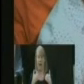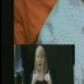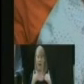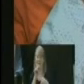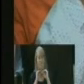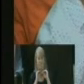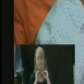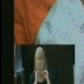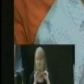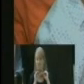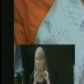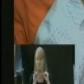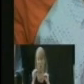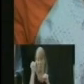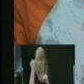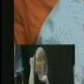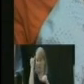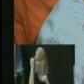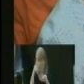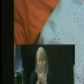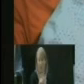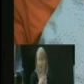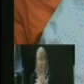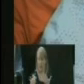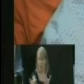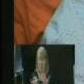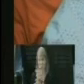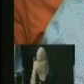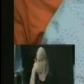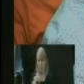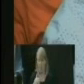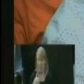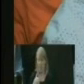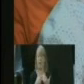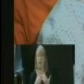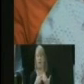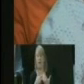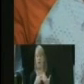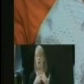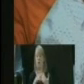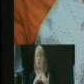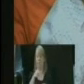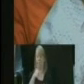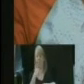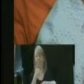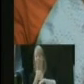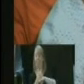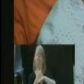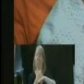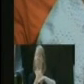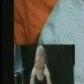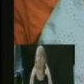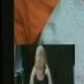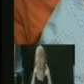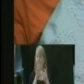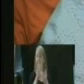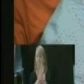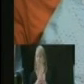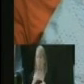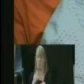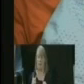new for me. We were branding ourselves as a STEAM school. We were the first middle school community